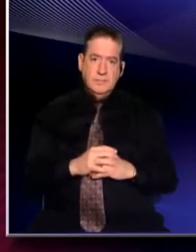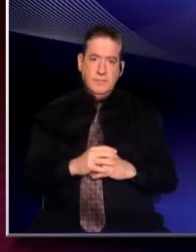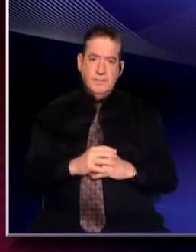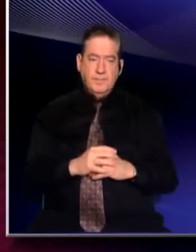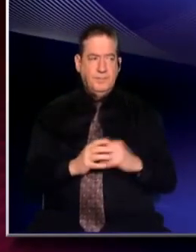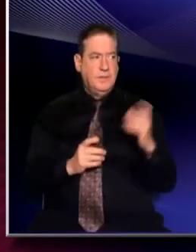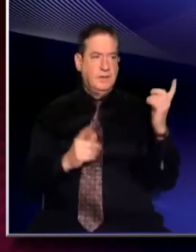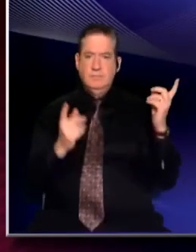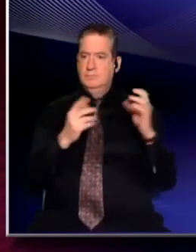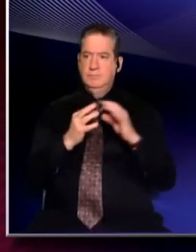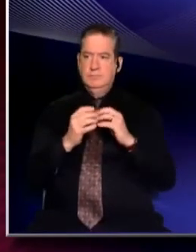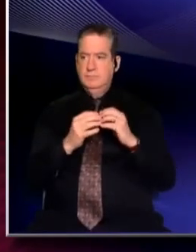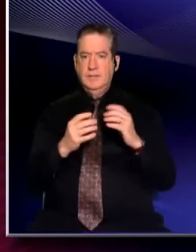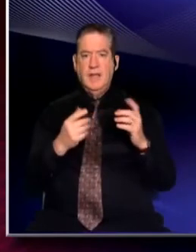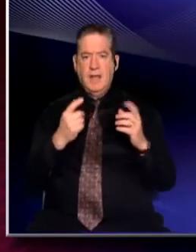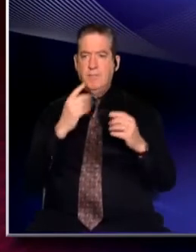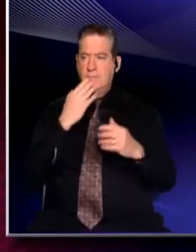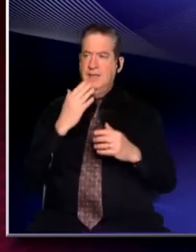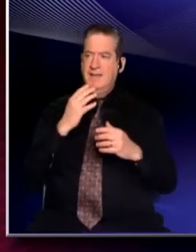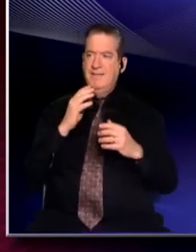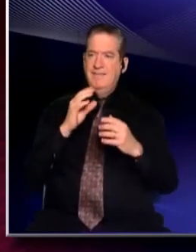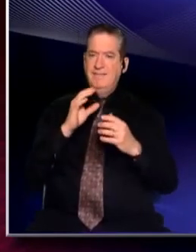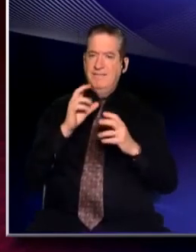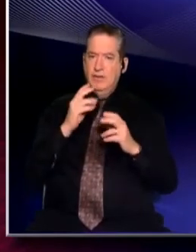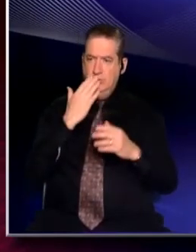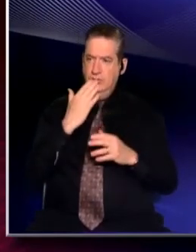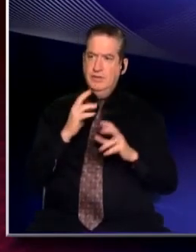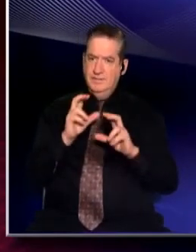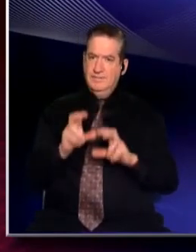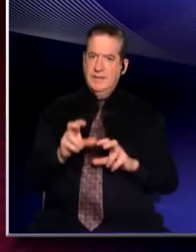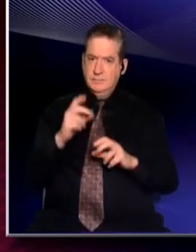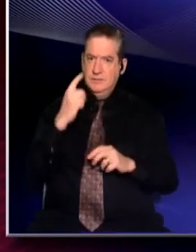Sounds like a good investment to me.